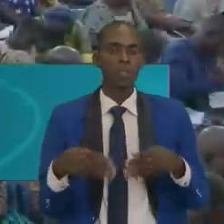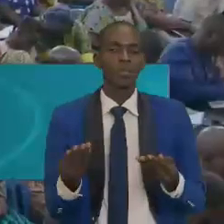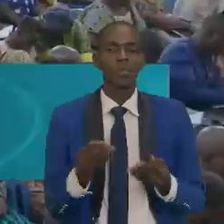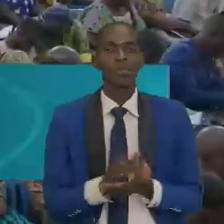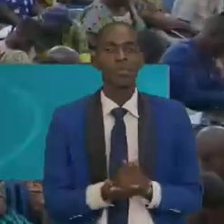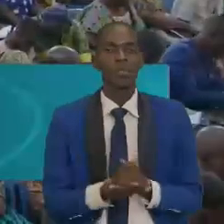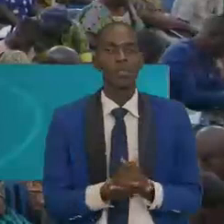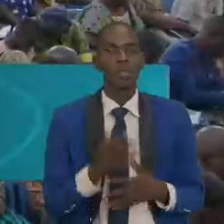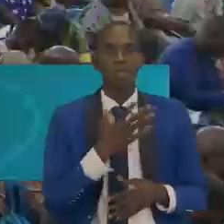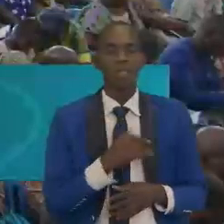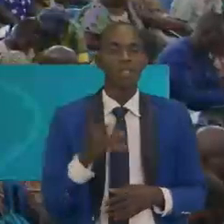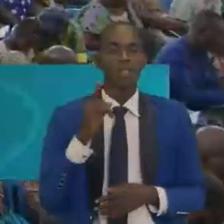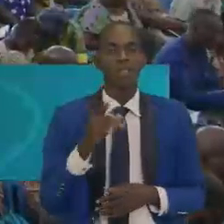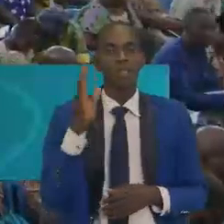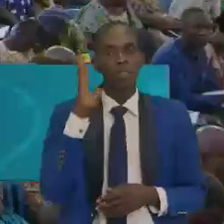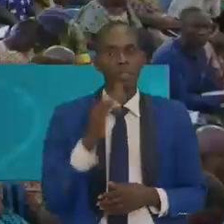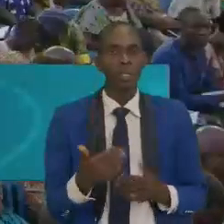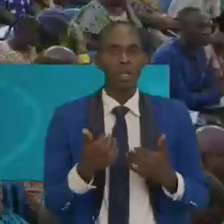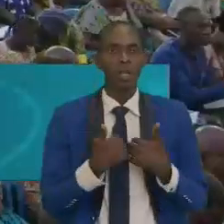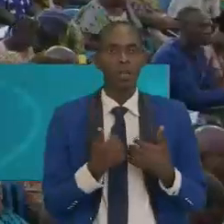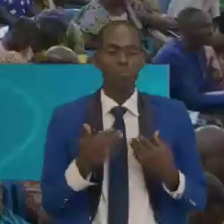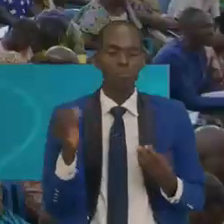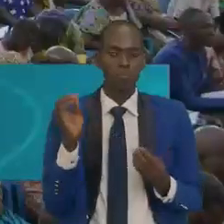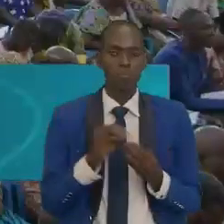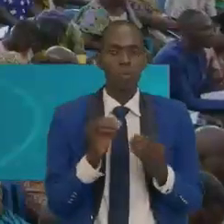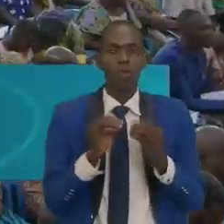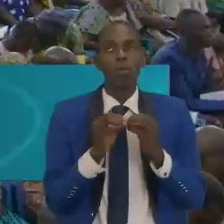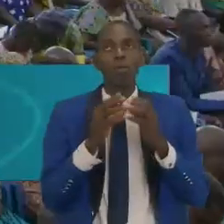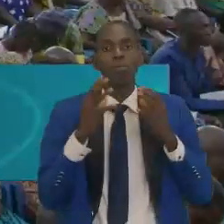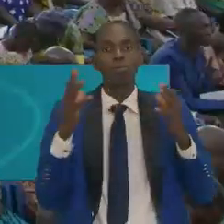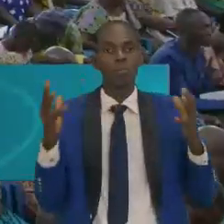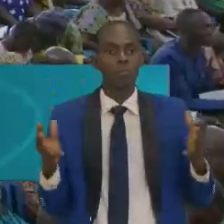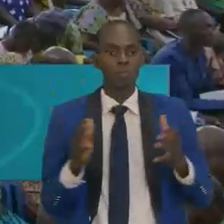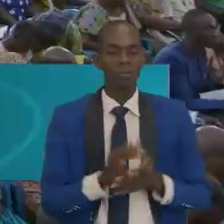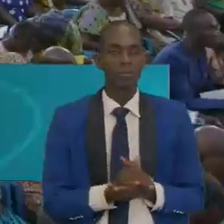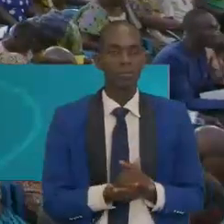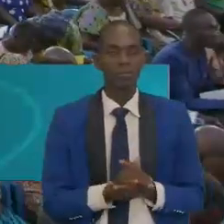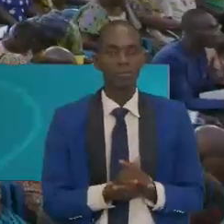and he shall have more abundance.